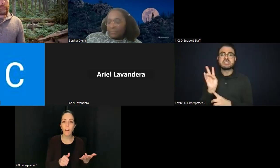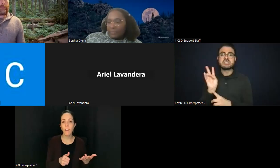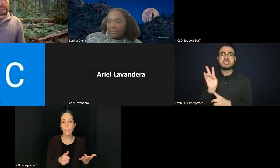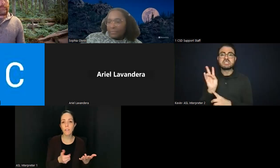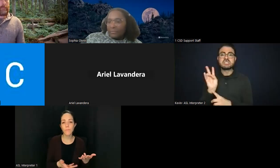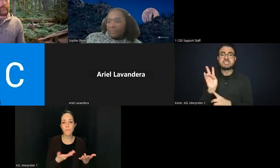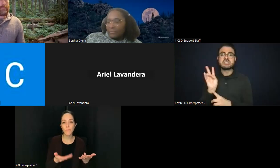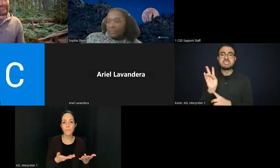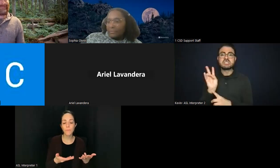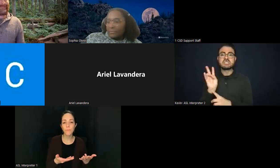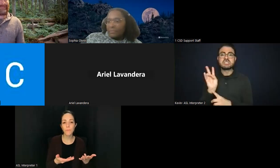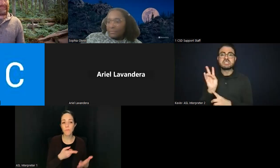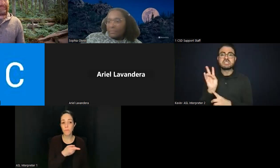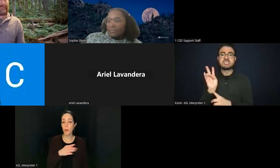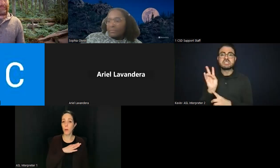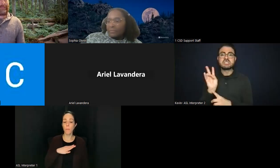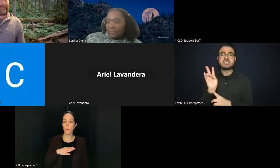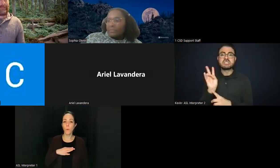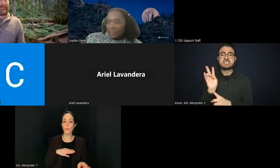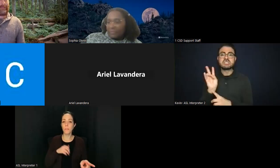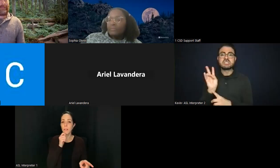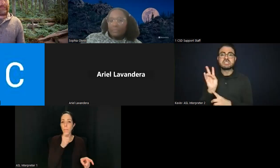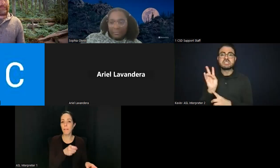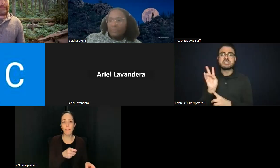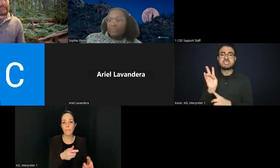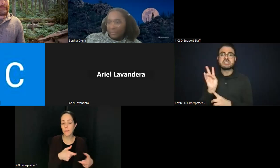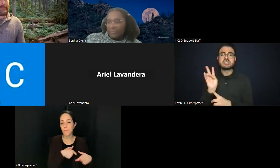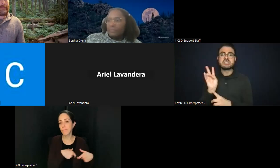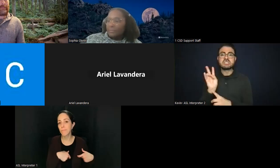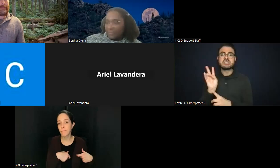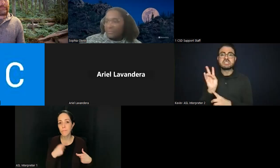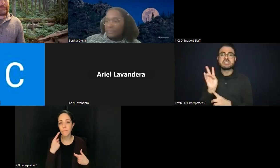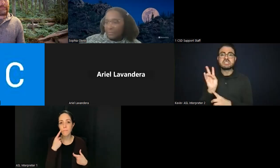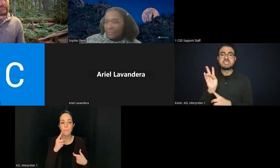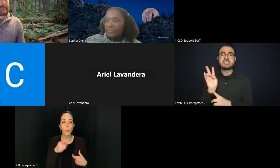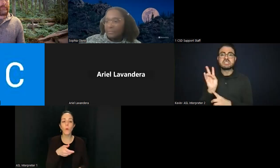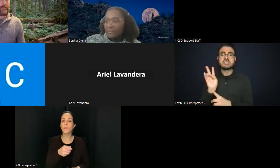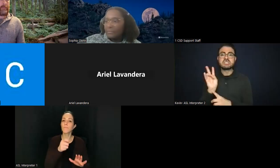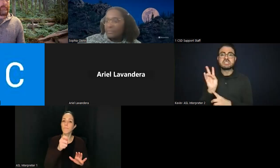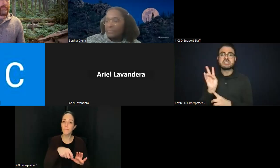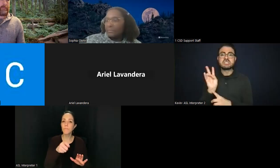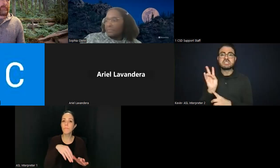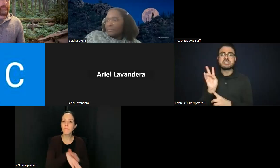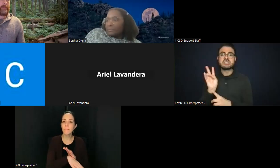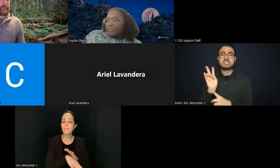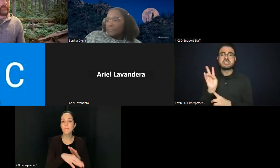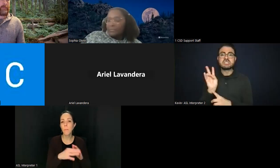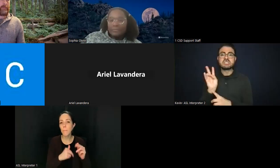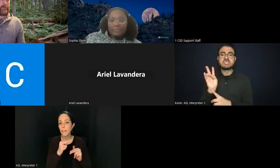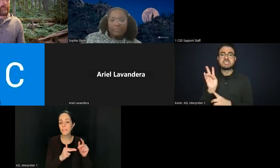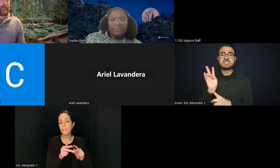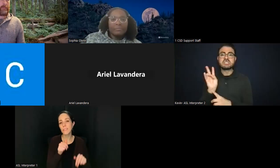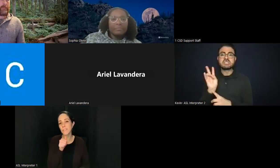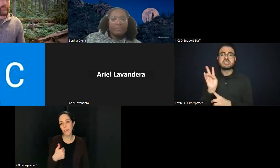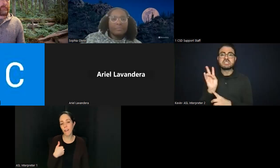not us, but the board will not be getting badges for the buildings, most likely. And they're not going to get